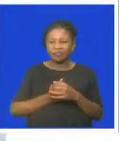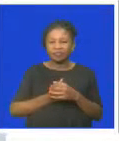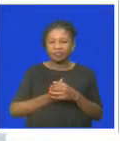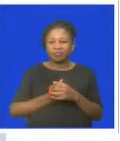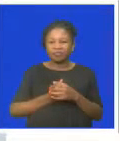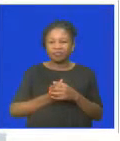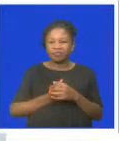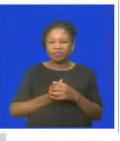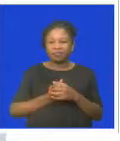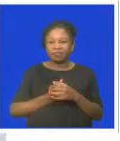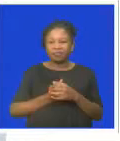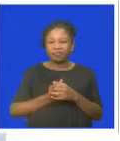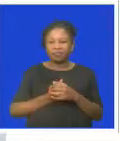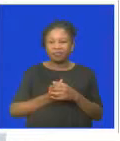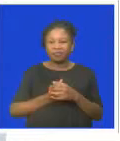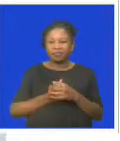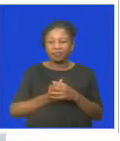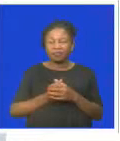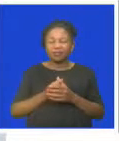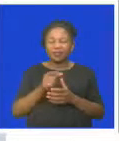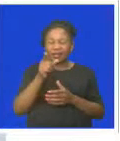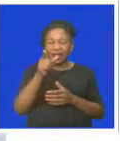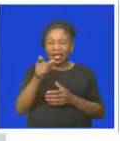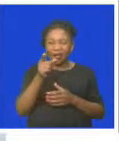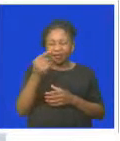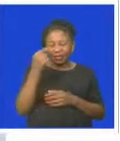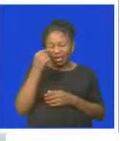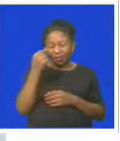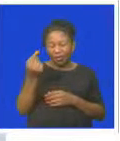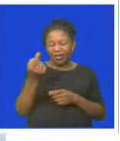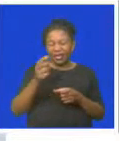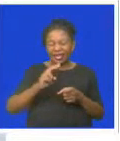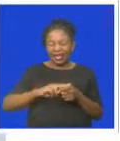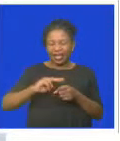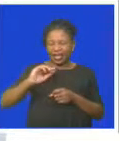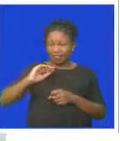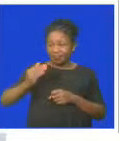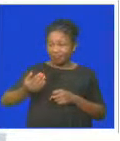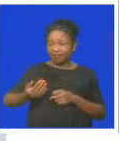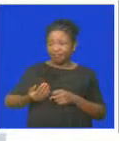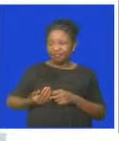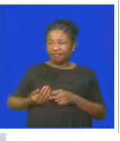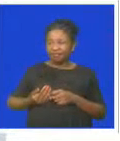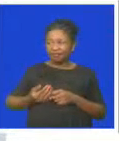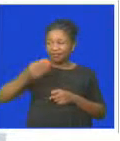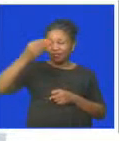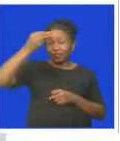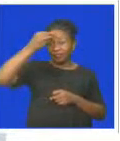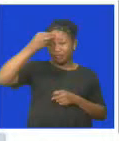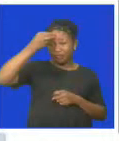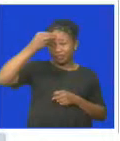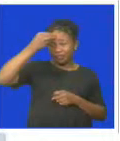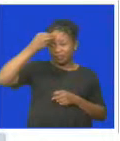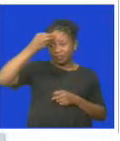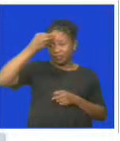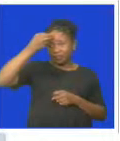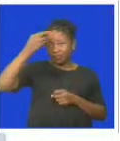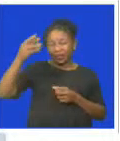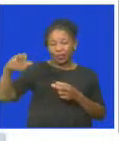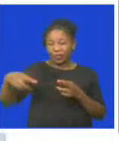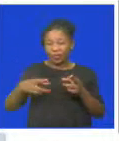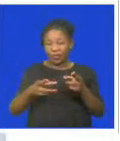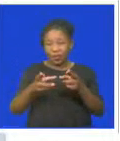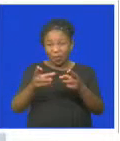delicious. The third picture, we can see a lady on a road in a car. That's a special